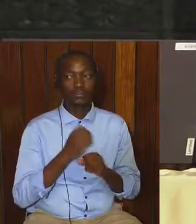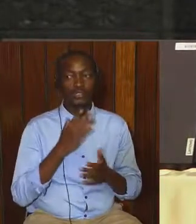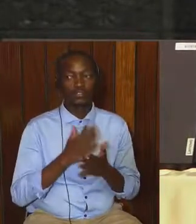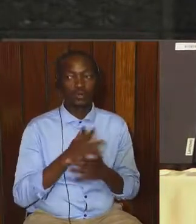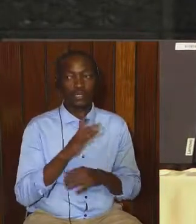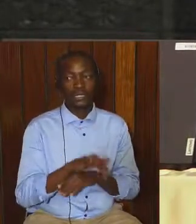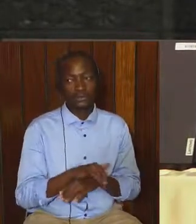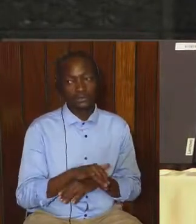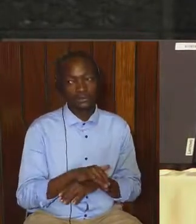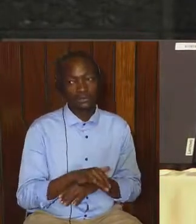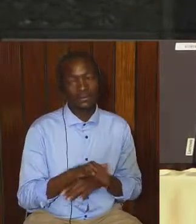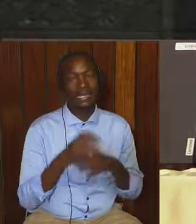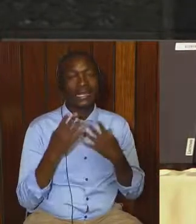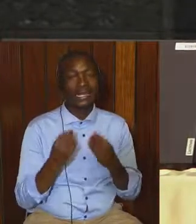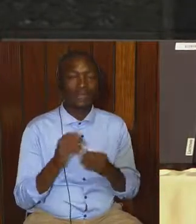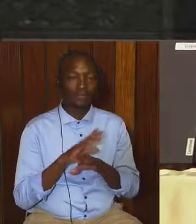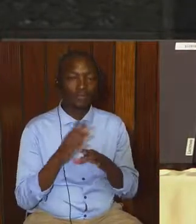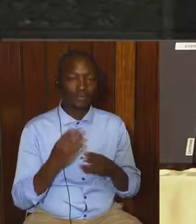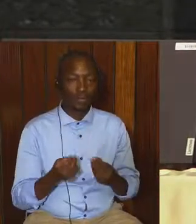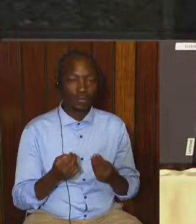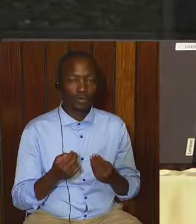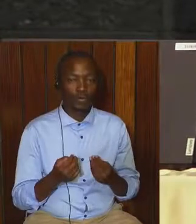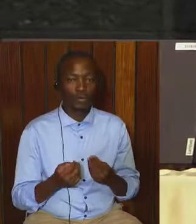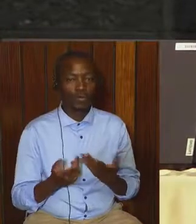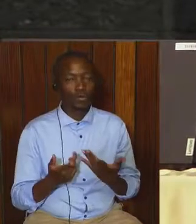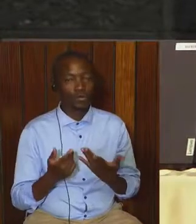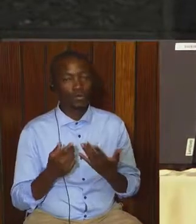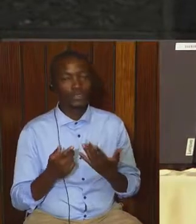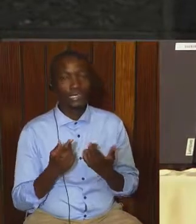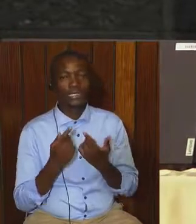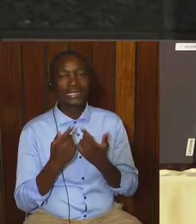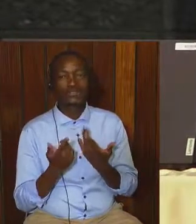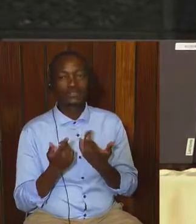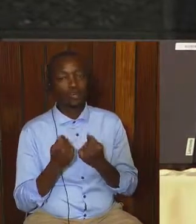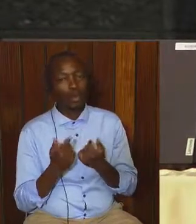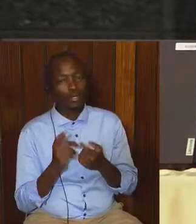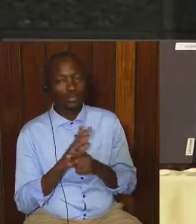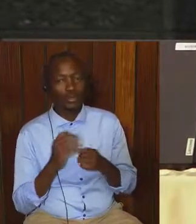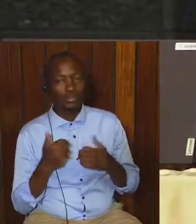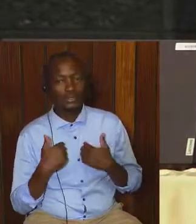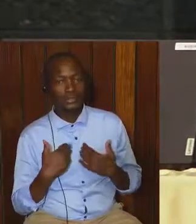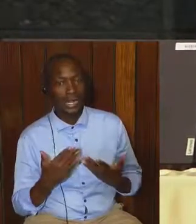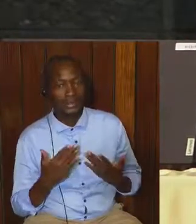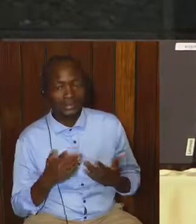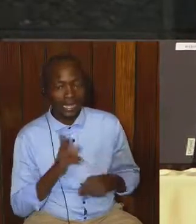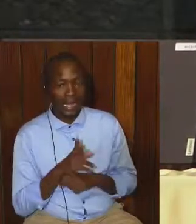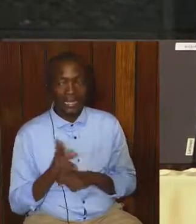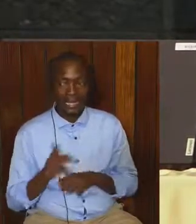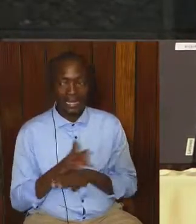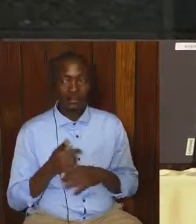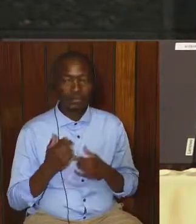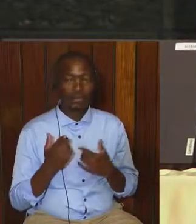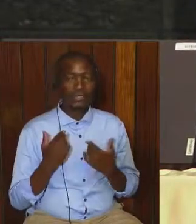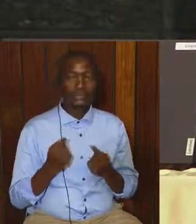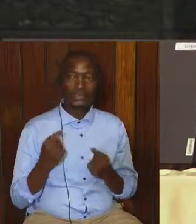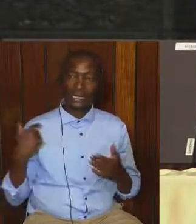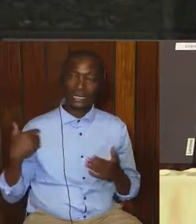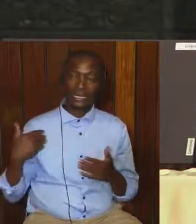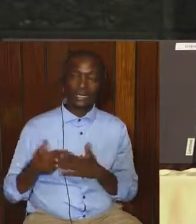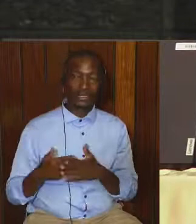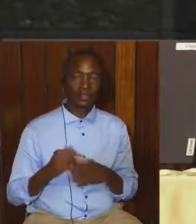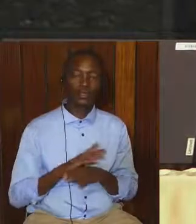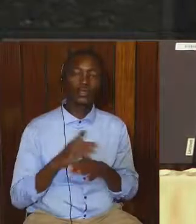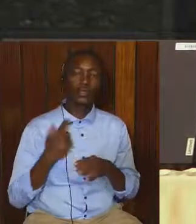not incur costs of restarting the project or redoing what has been done already. We wanted